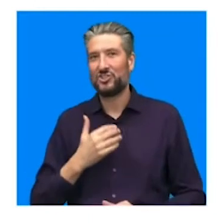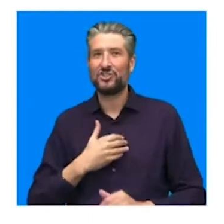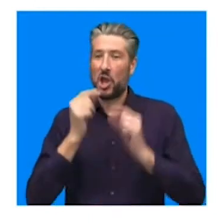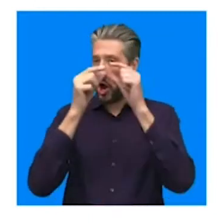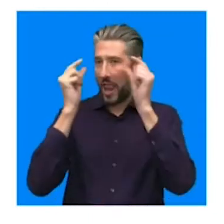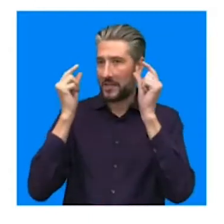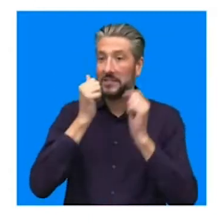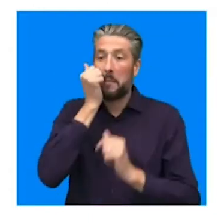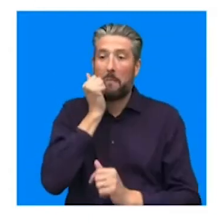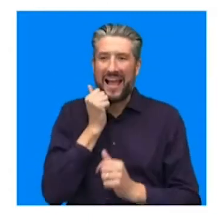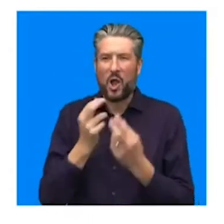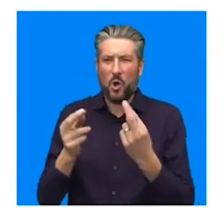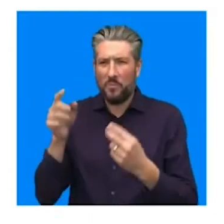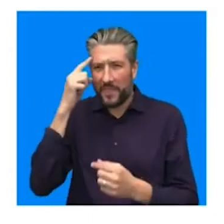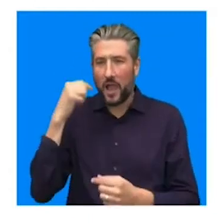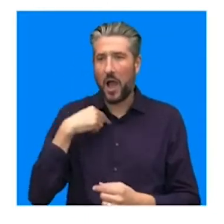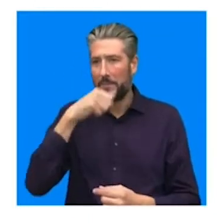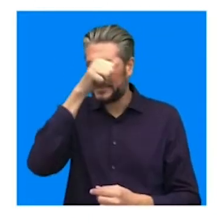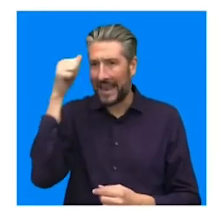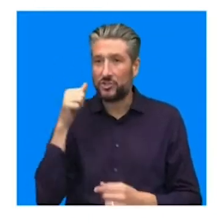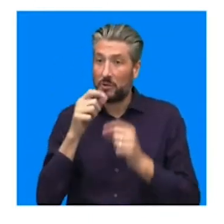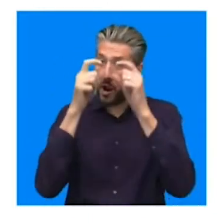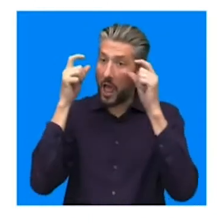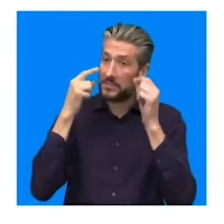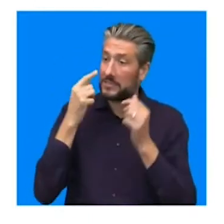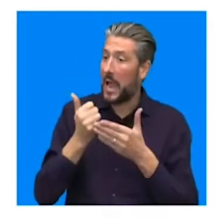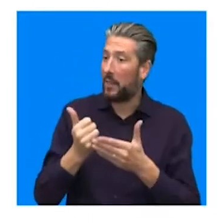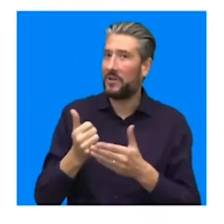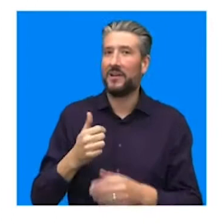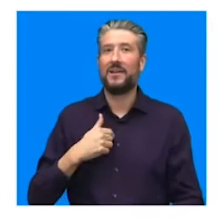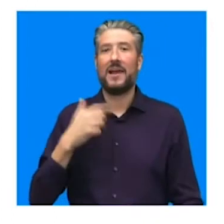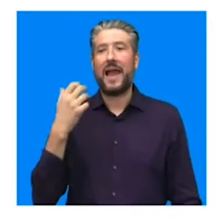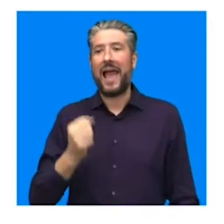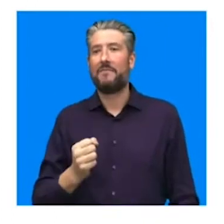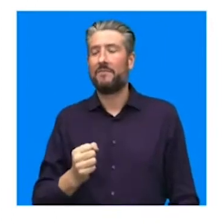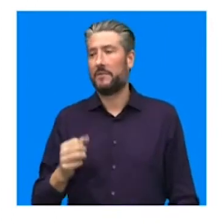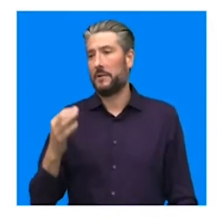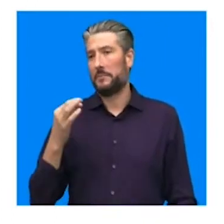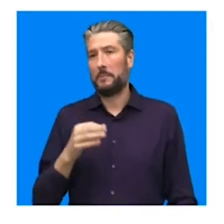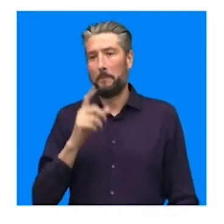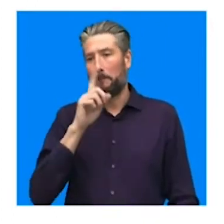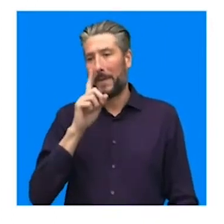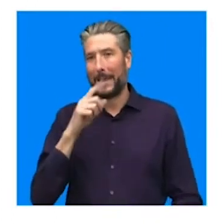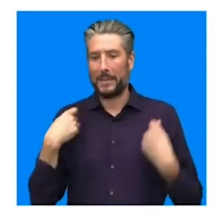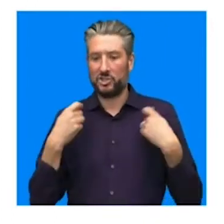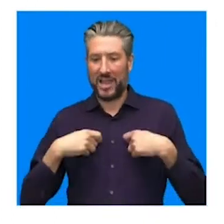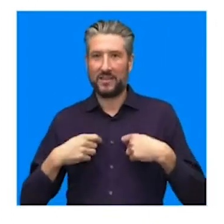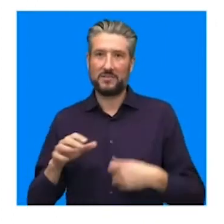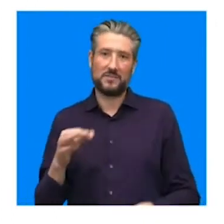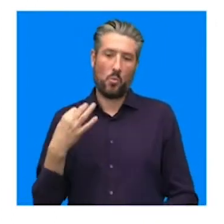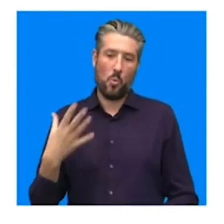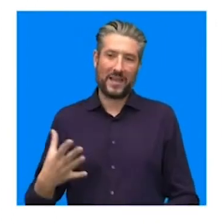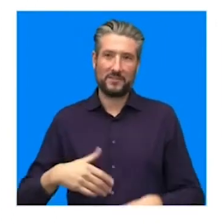intelligent, pink jacket and a white top. Okay, that's really good. I'm going to now hand over